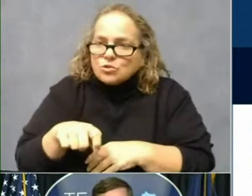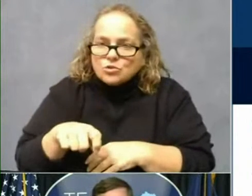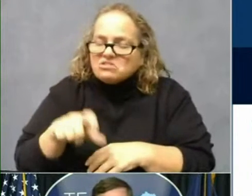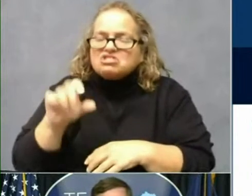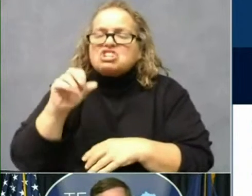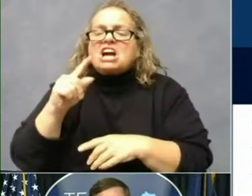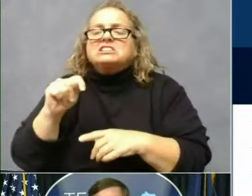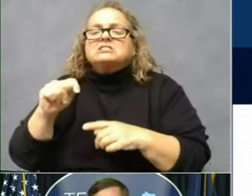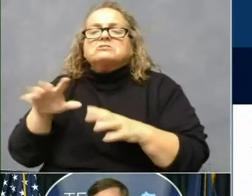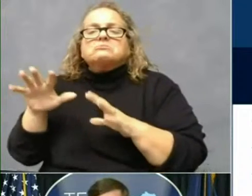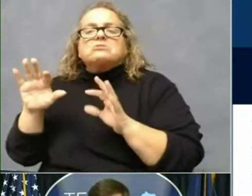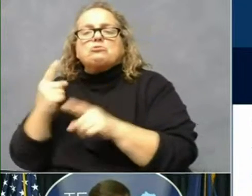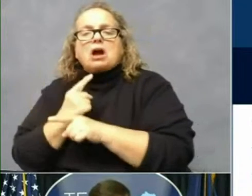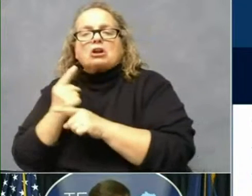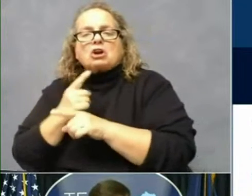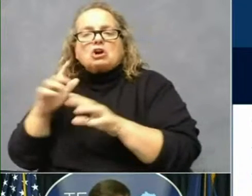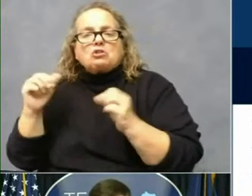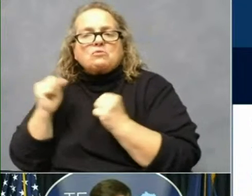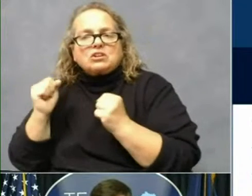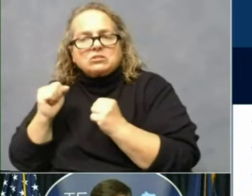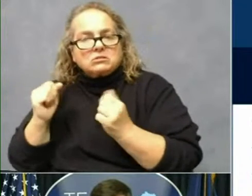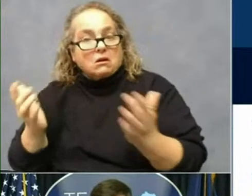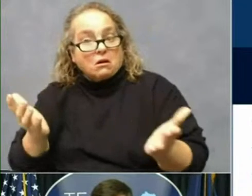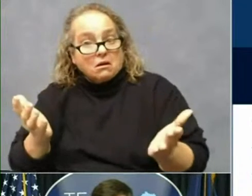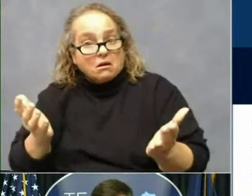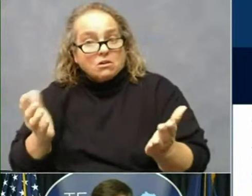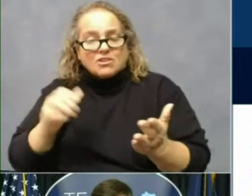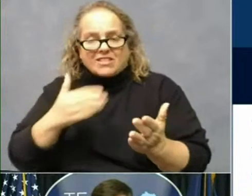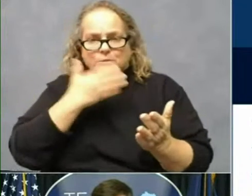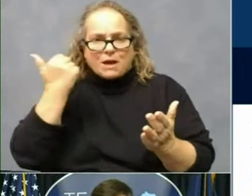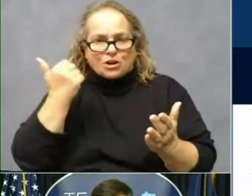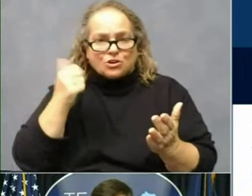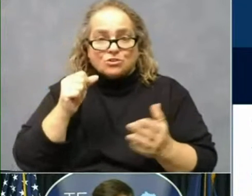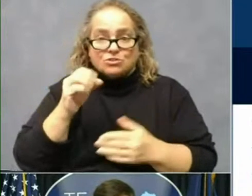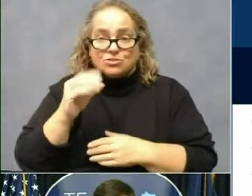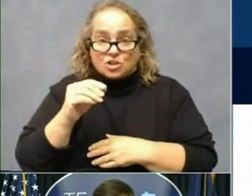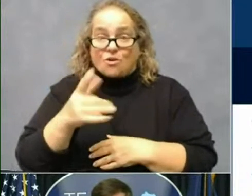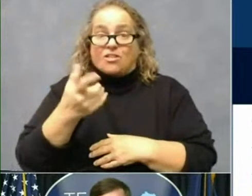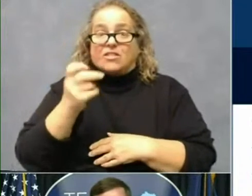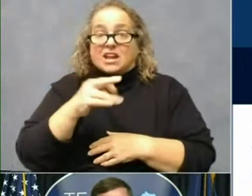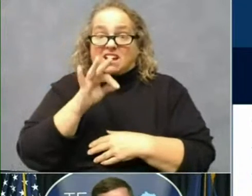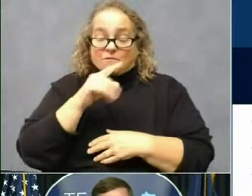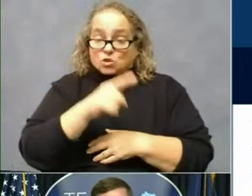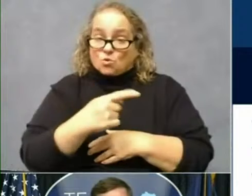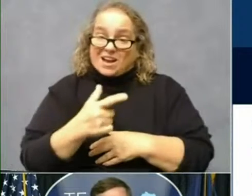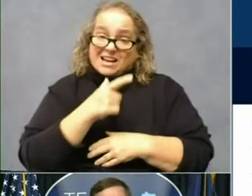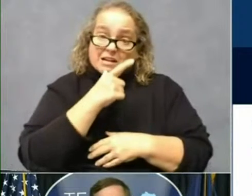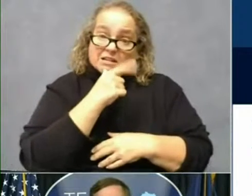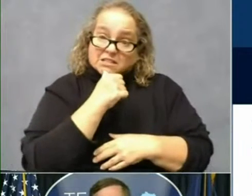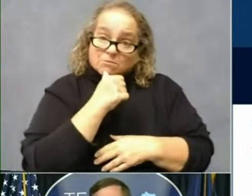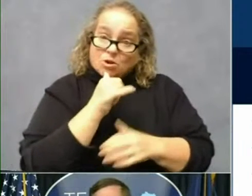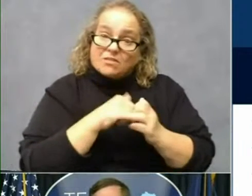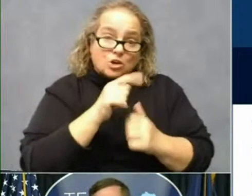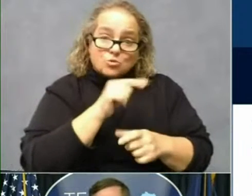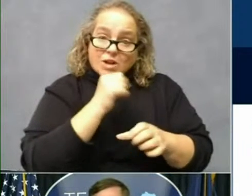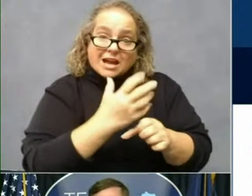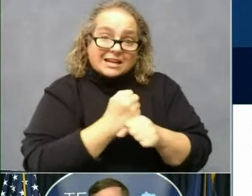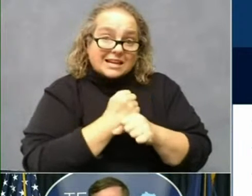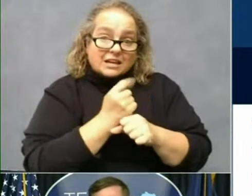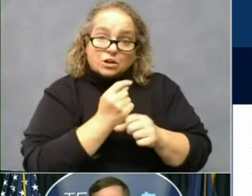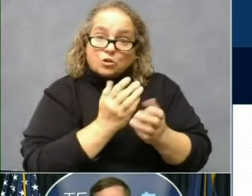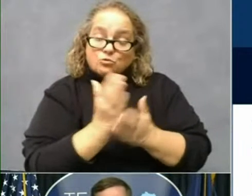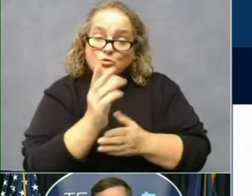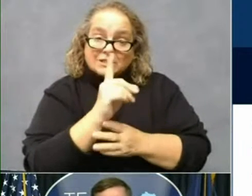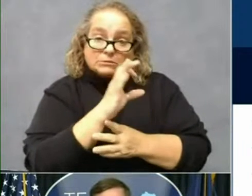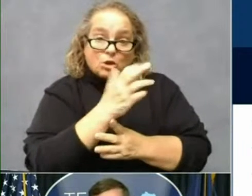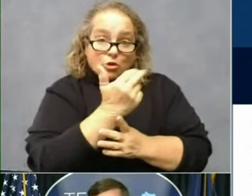places. So if you're one of the facilities that's disappointed that you didn't get in the week of 13th through the 19th, probably the 15th, we